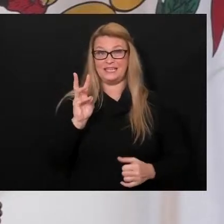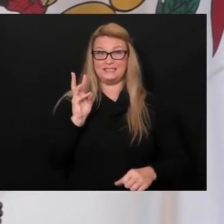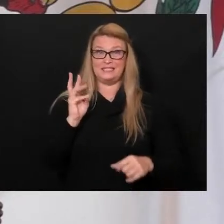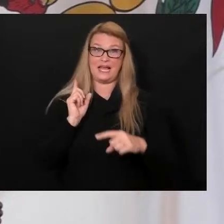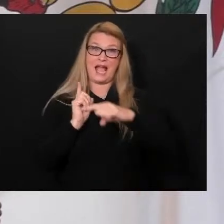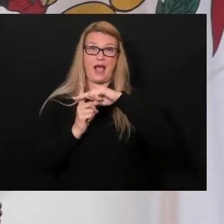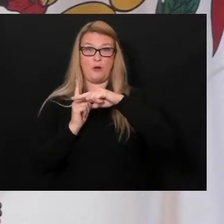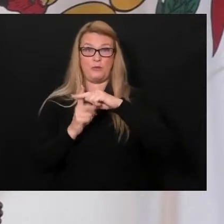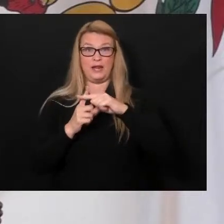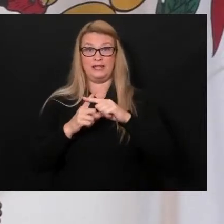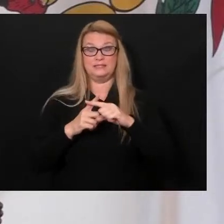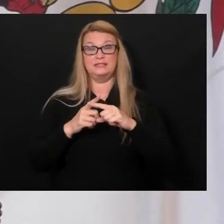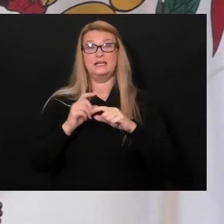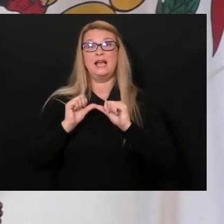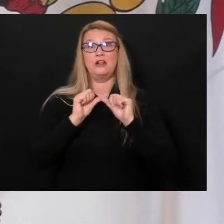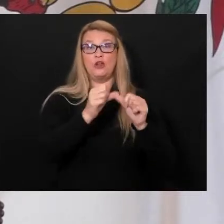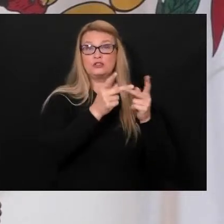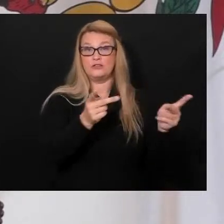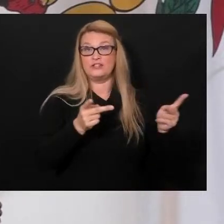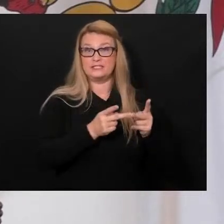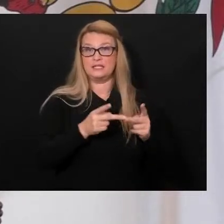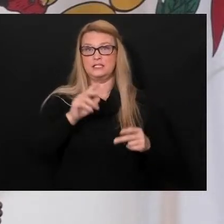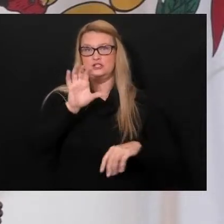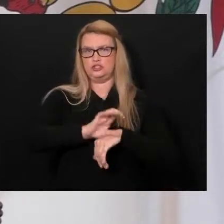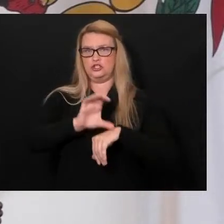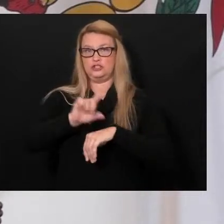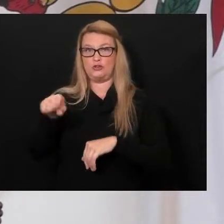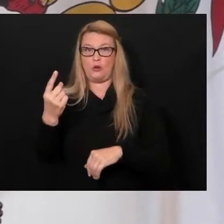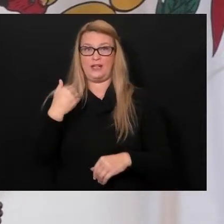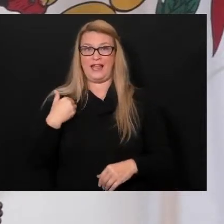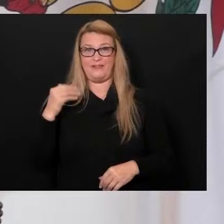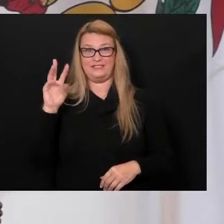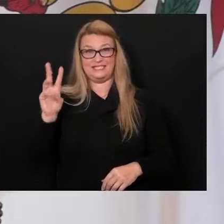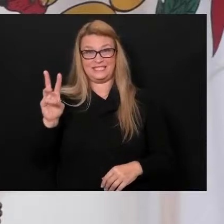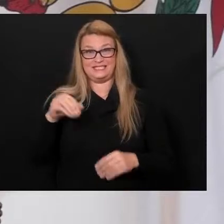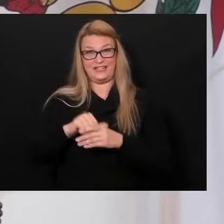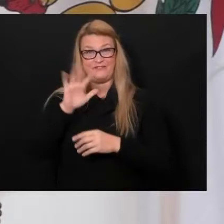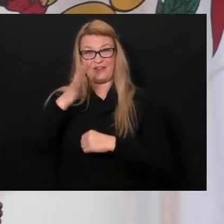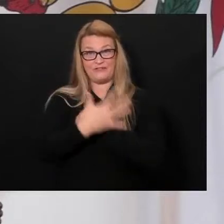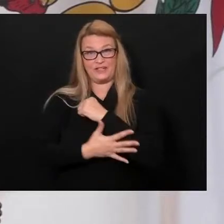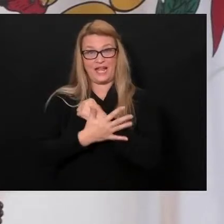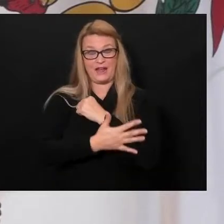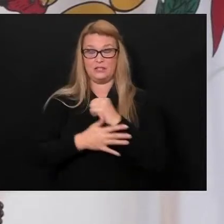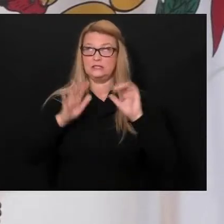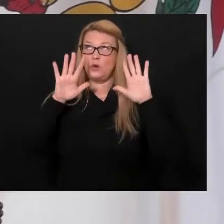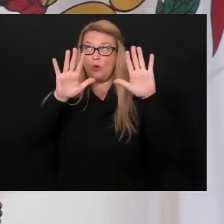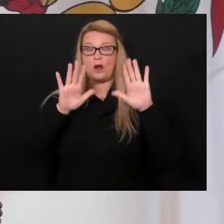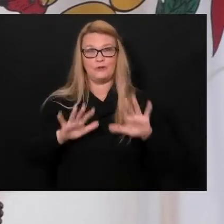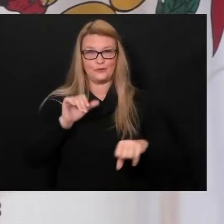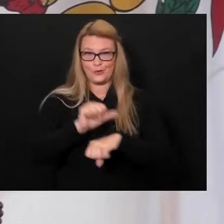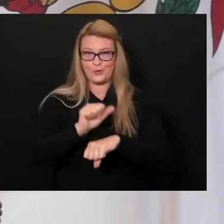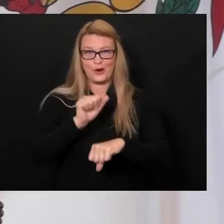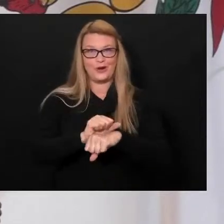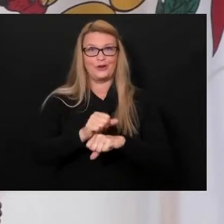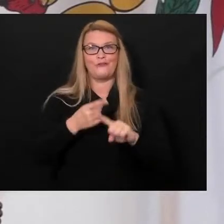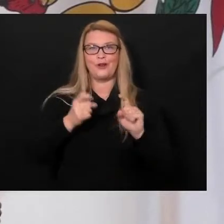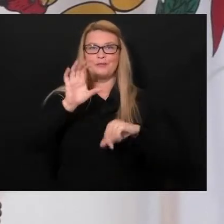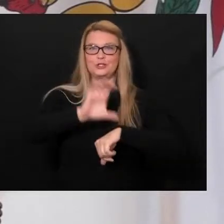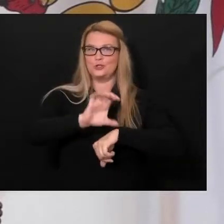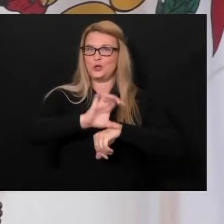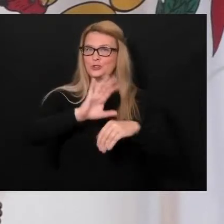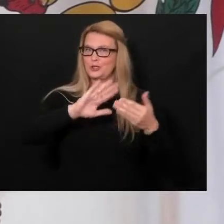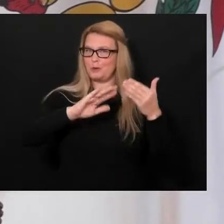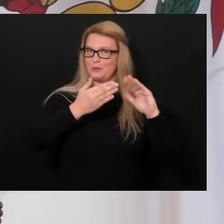care facilities. Our churches only have 6, and that's in 5 counties, and that's great work from our church community